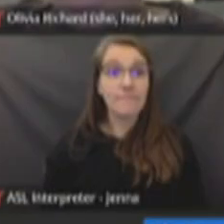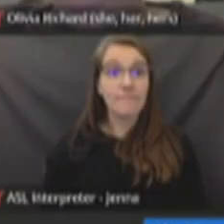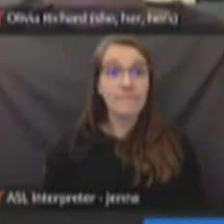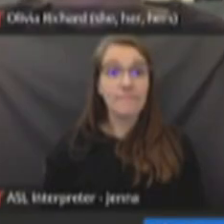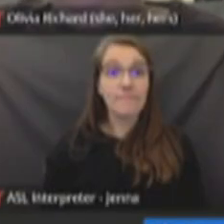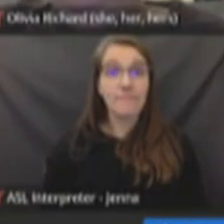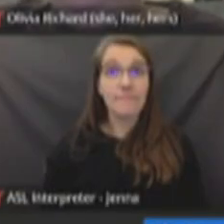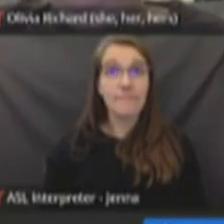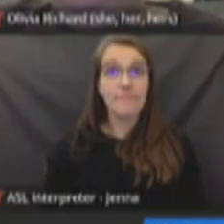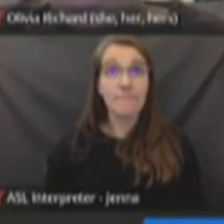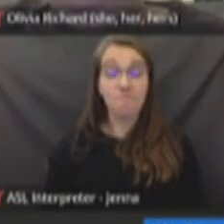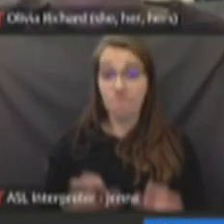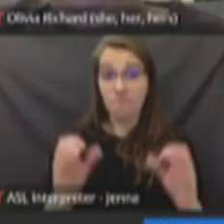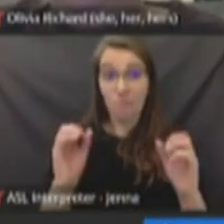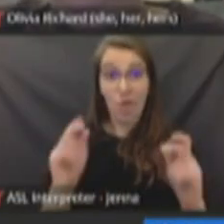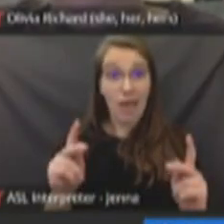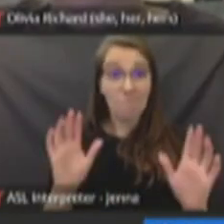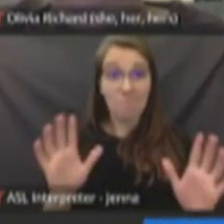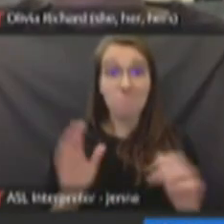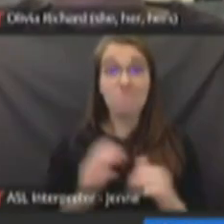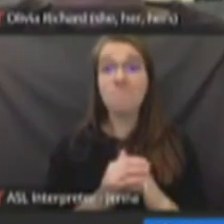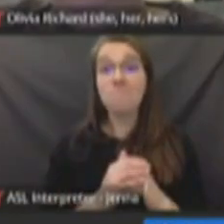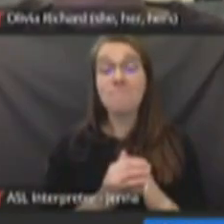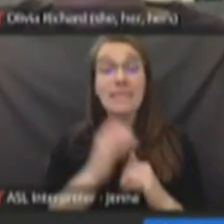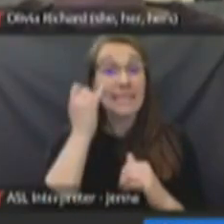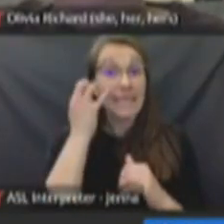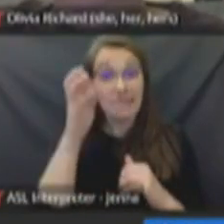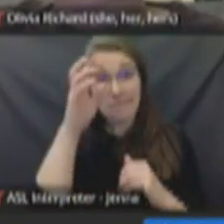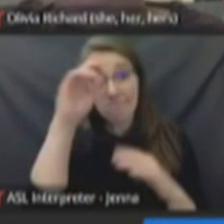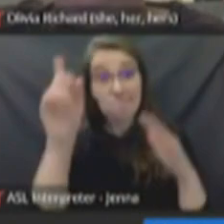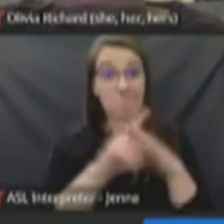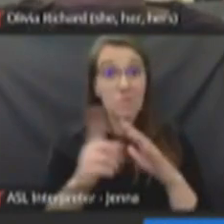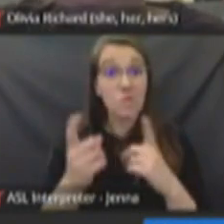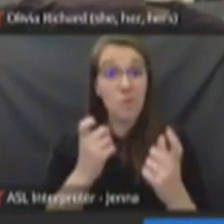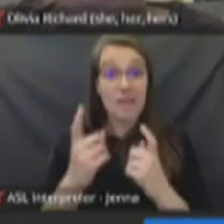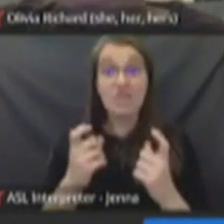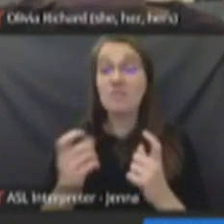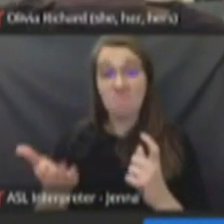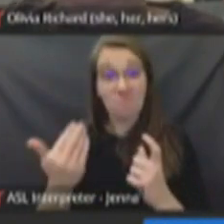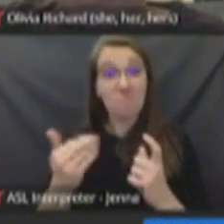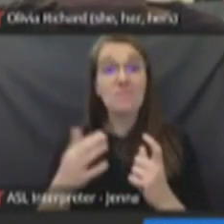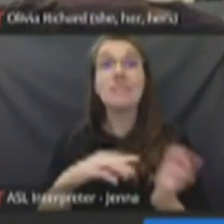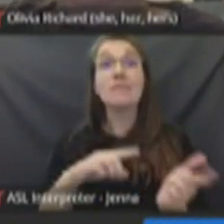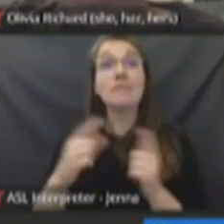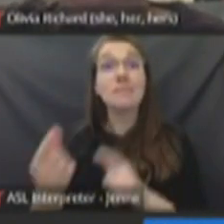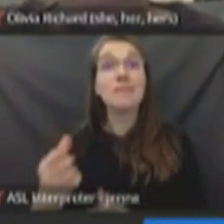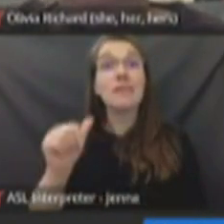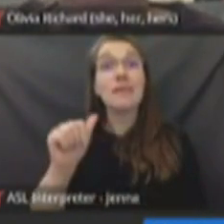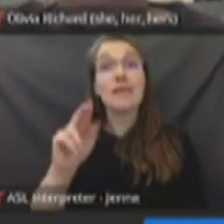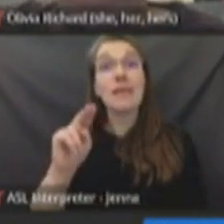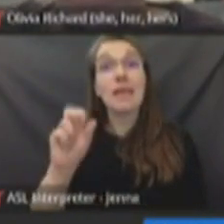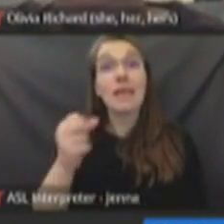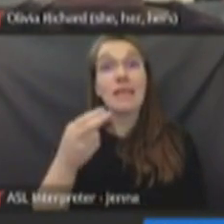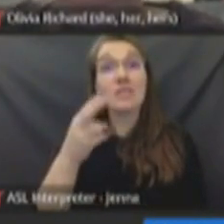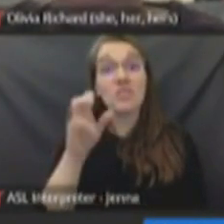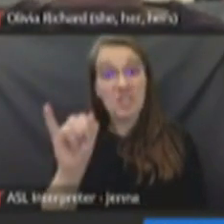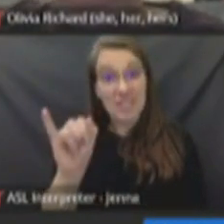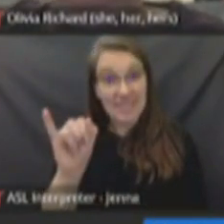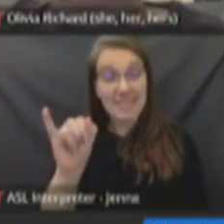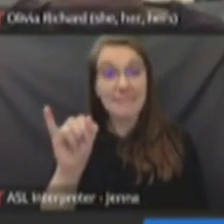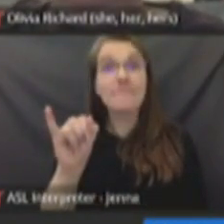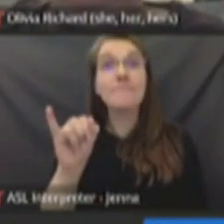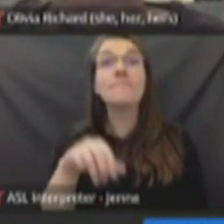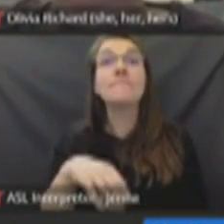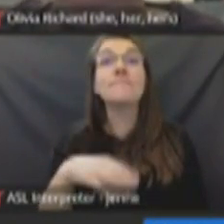Okay, we can give it a few minutes and think of your questions while I turn it over to Anshi. Anshi is the